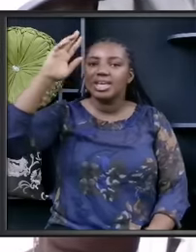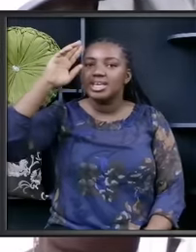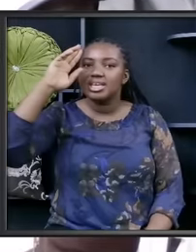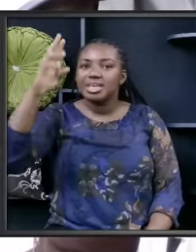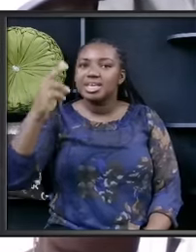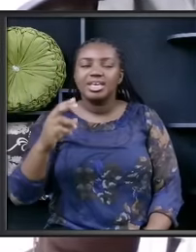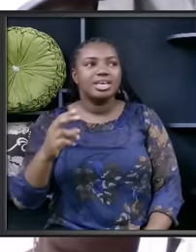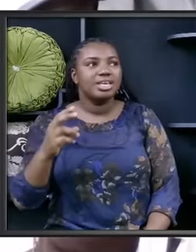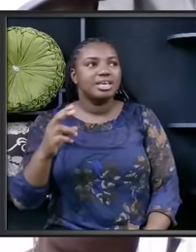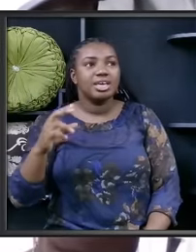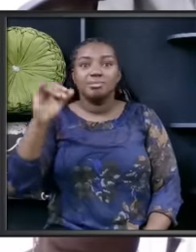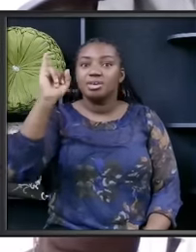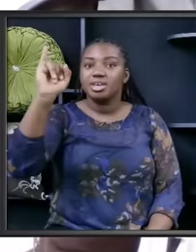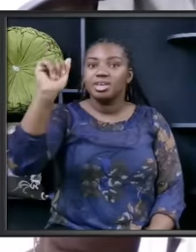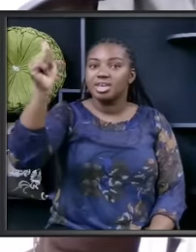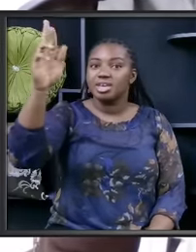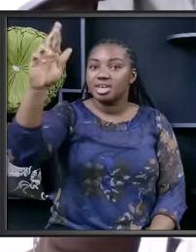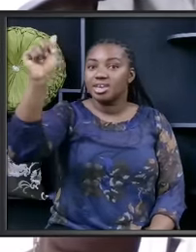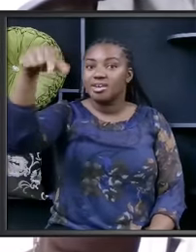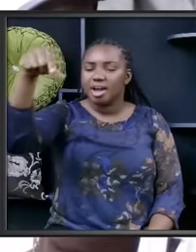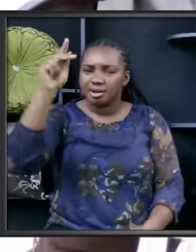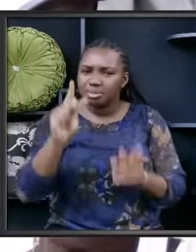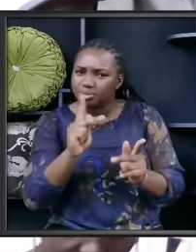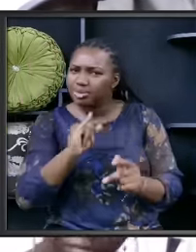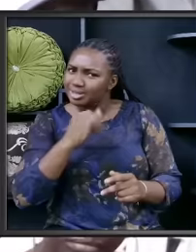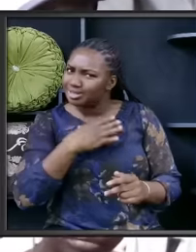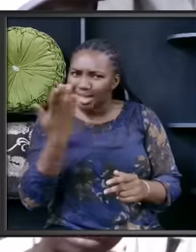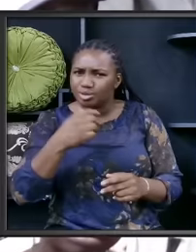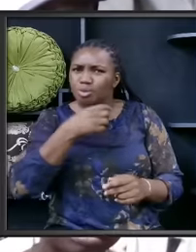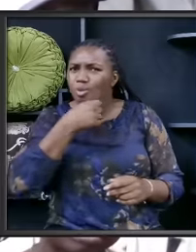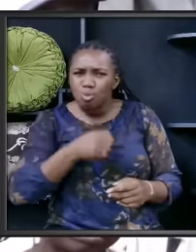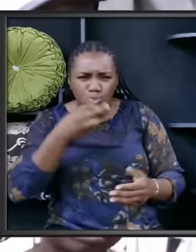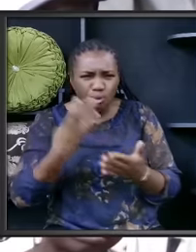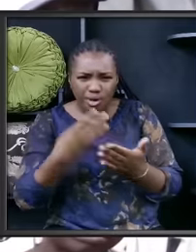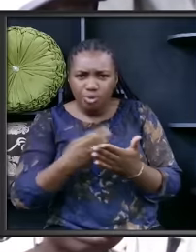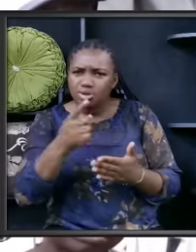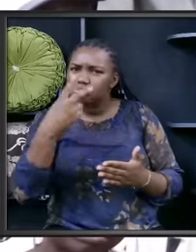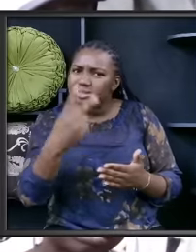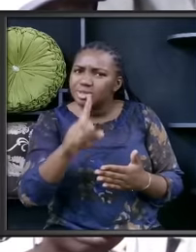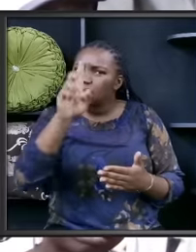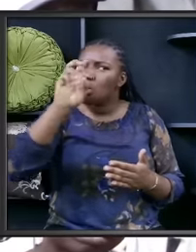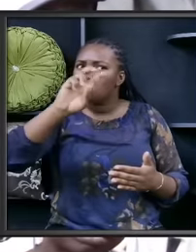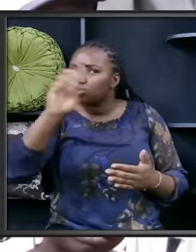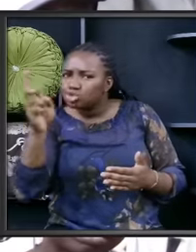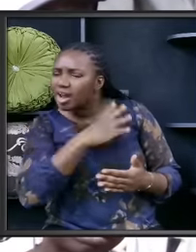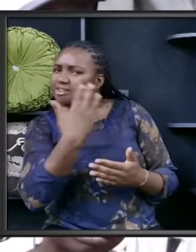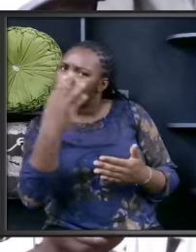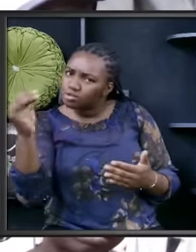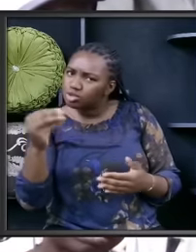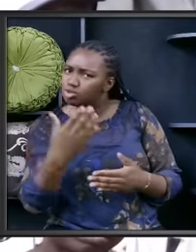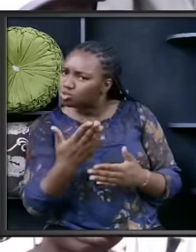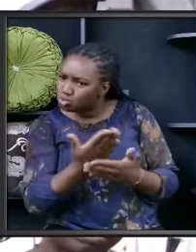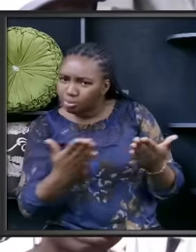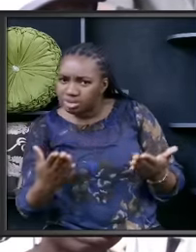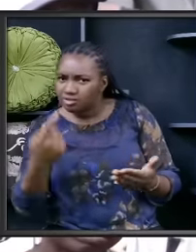Iraq people, he be like said, then they owed well. Mm-hmm. Then they owed, you go see 150 something, 160